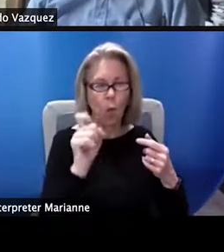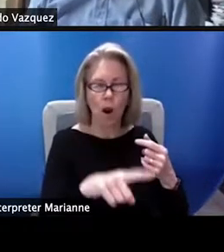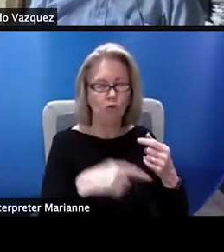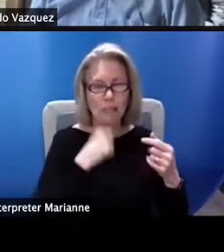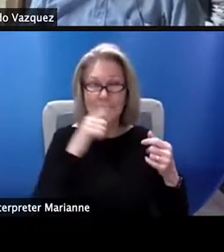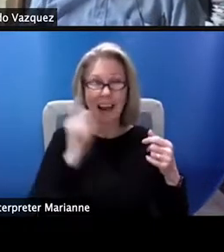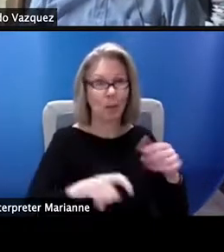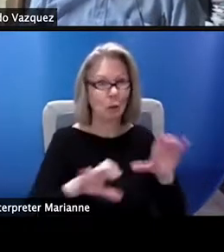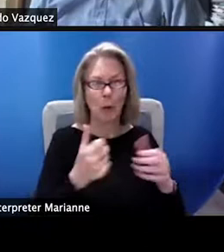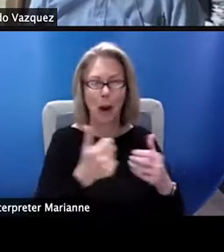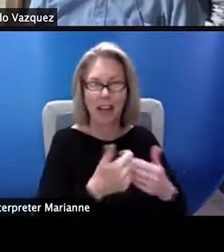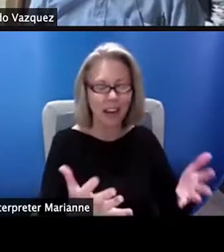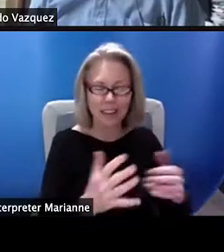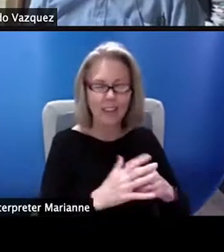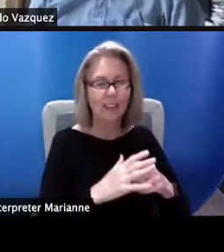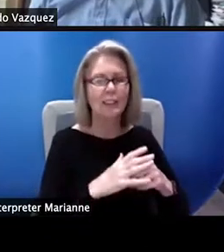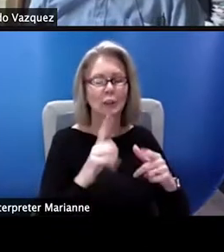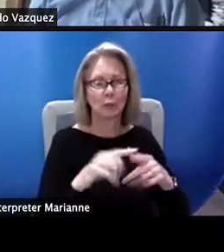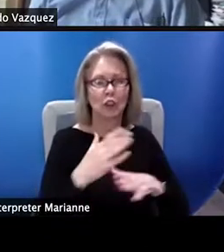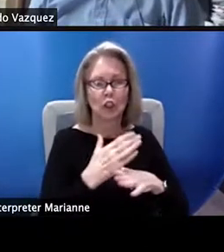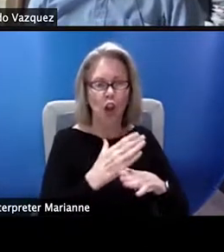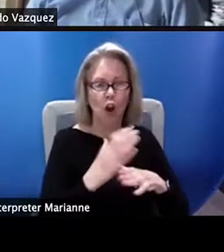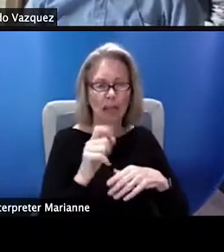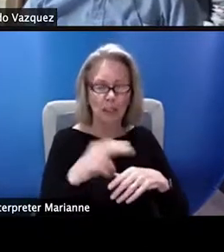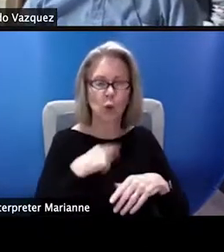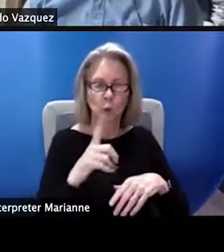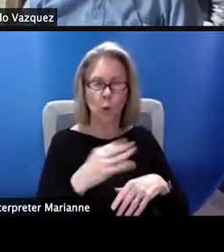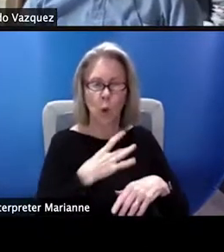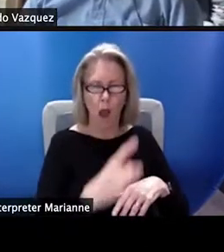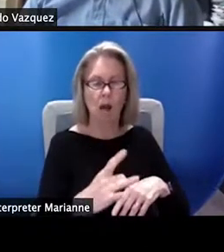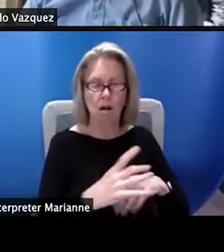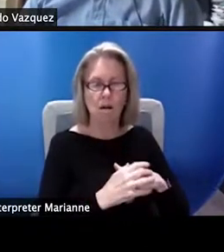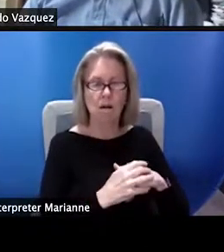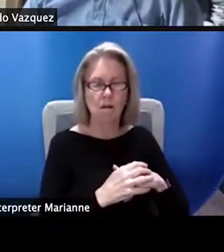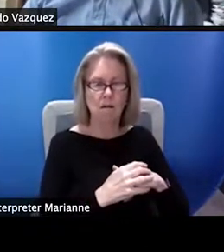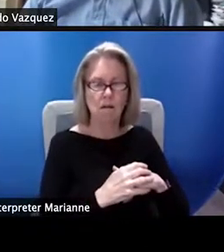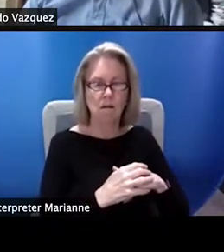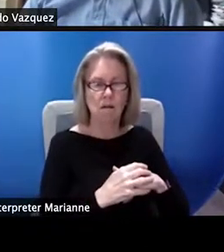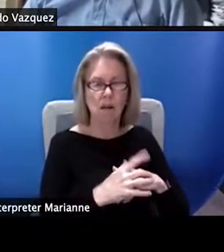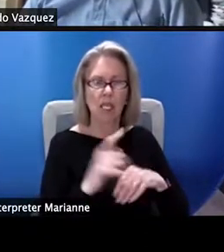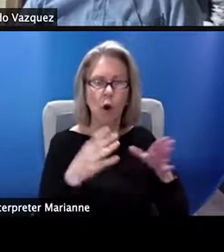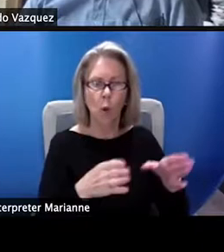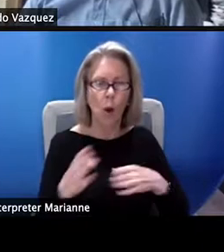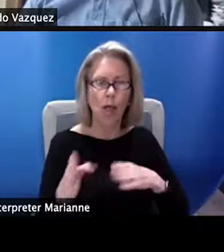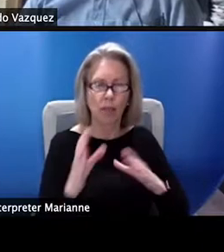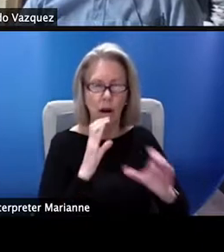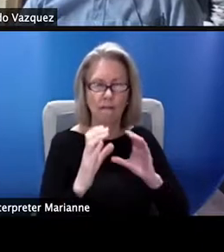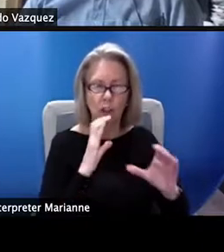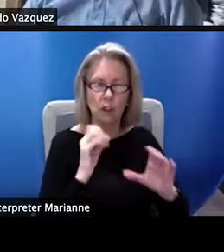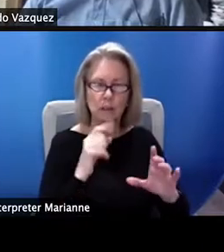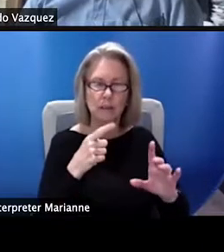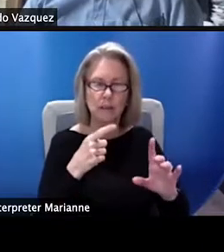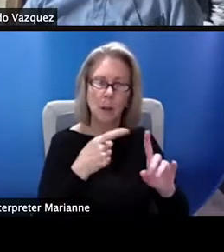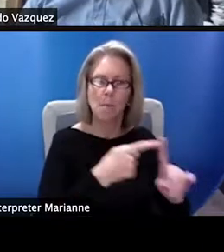have to do anything, there's just a shared condition. So I do like the you know, the ways the conversation is sort of pointing